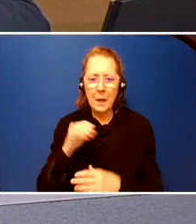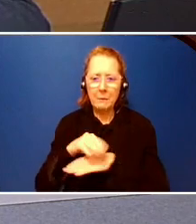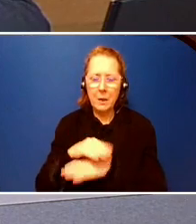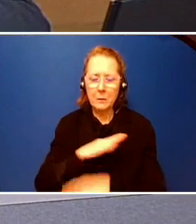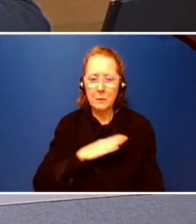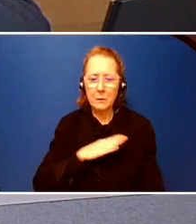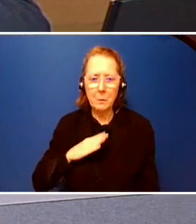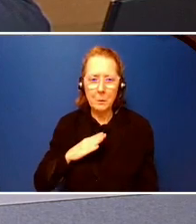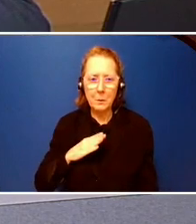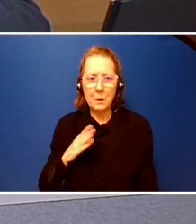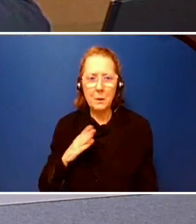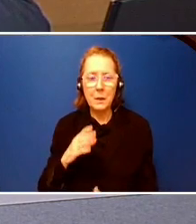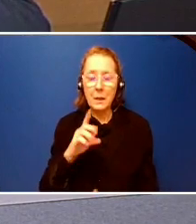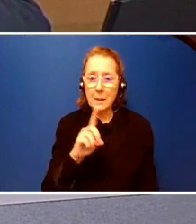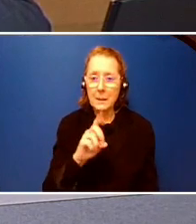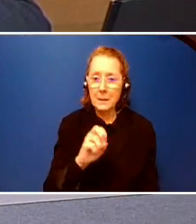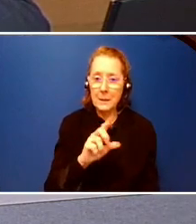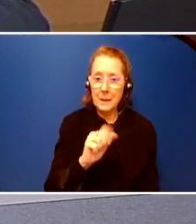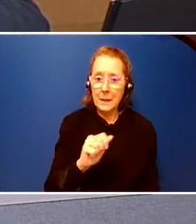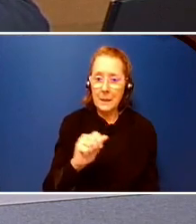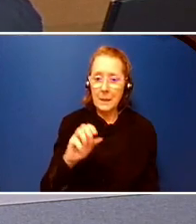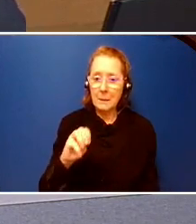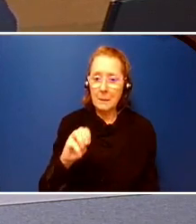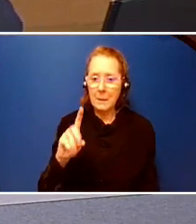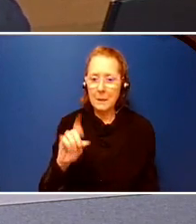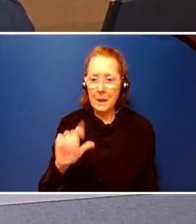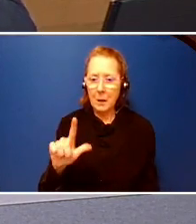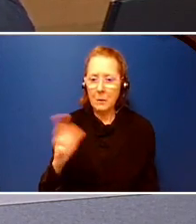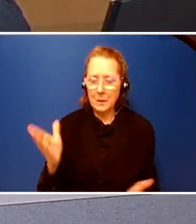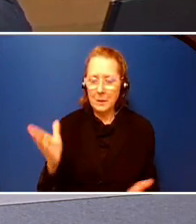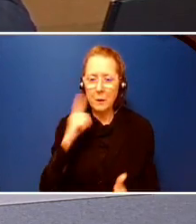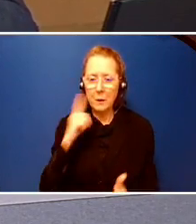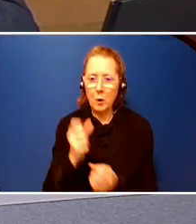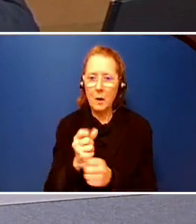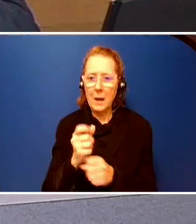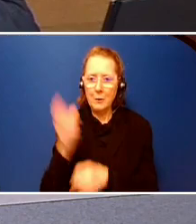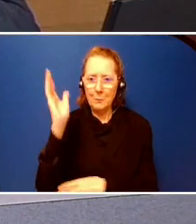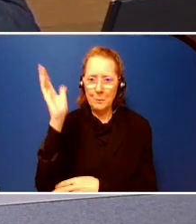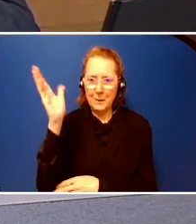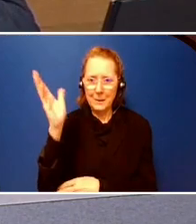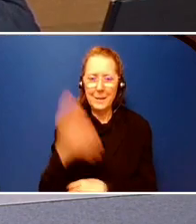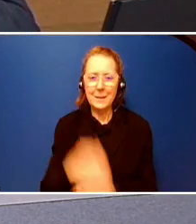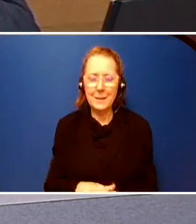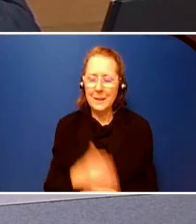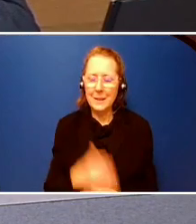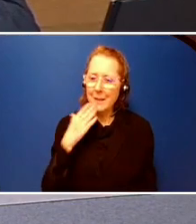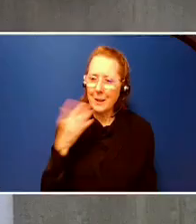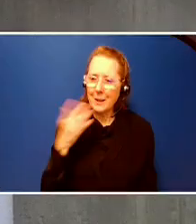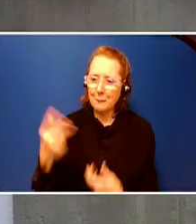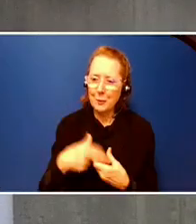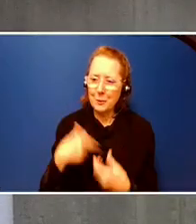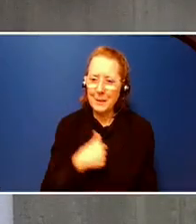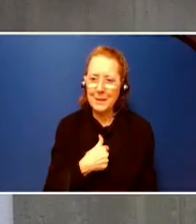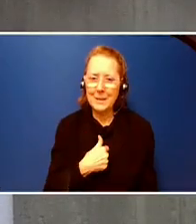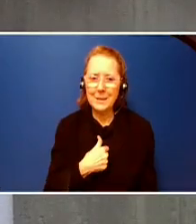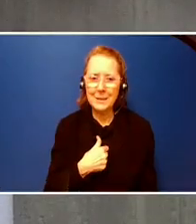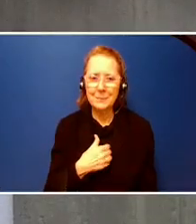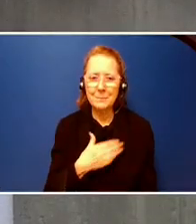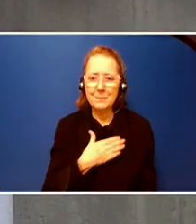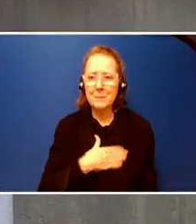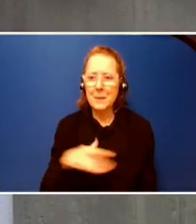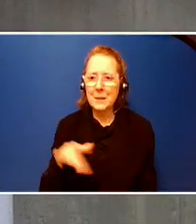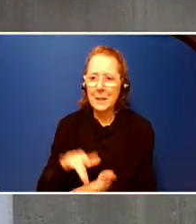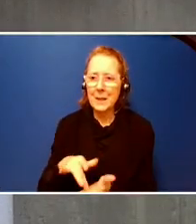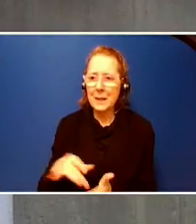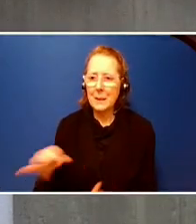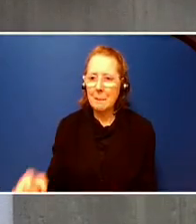McDowell, the chair of our Salem Parks and Rec Advisory Board. Thank you for joining us, Dylan. Please hit your button there to turn the